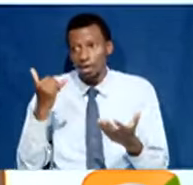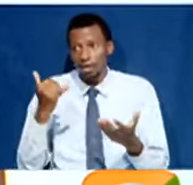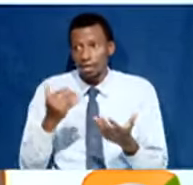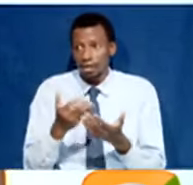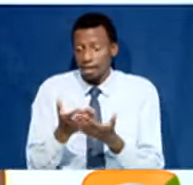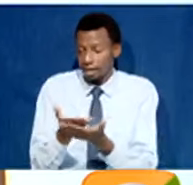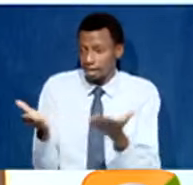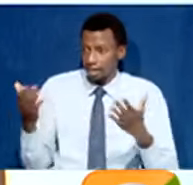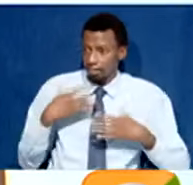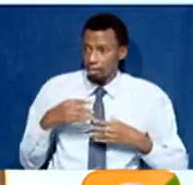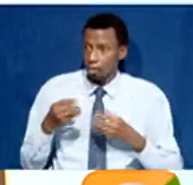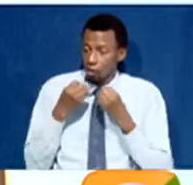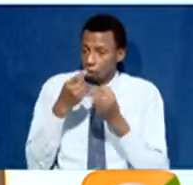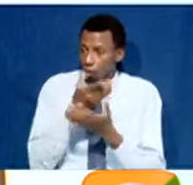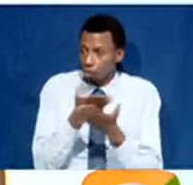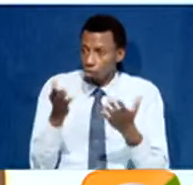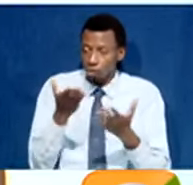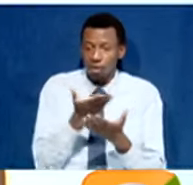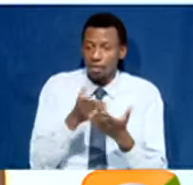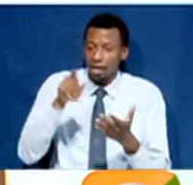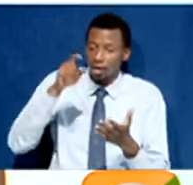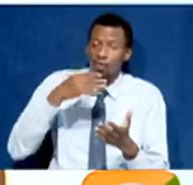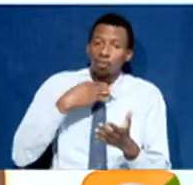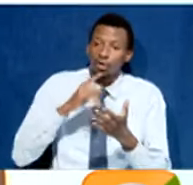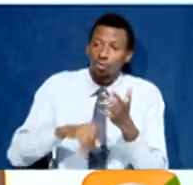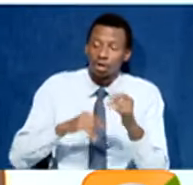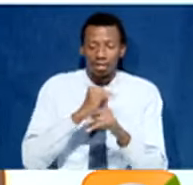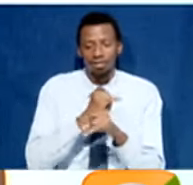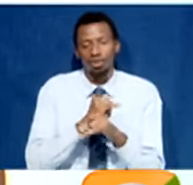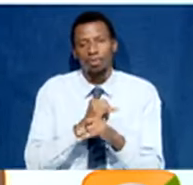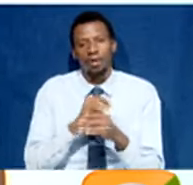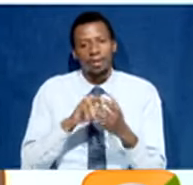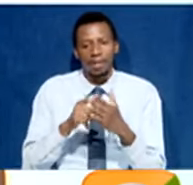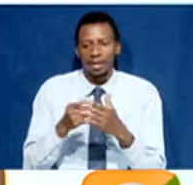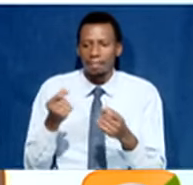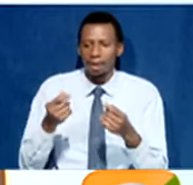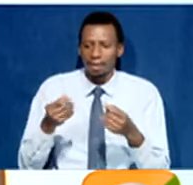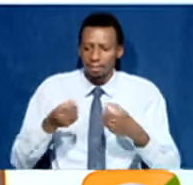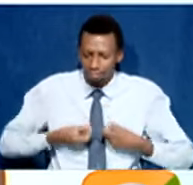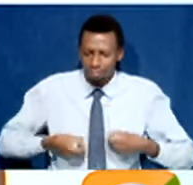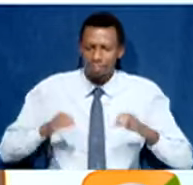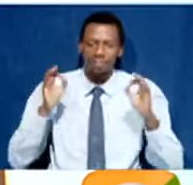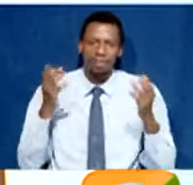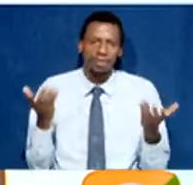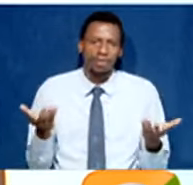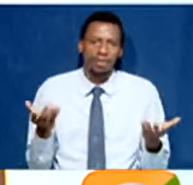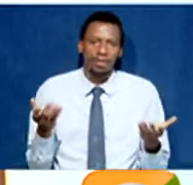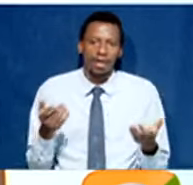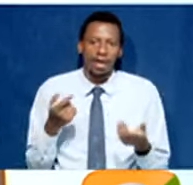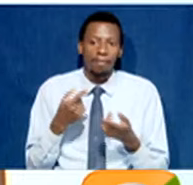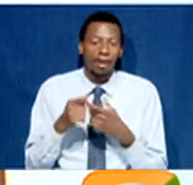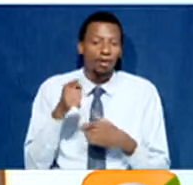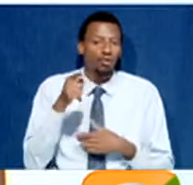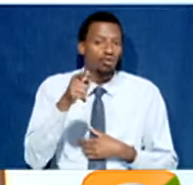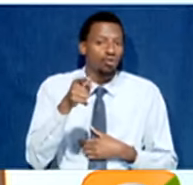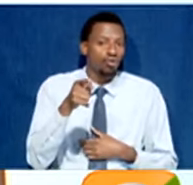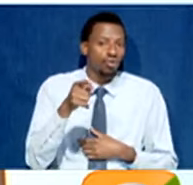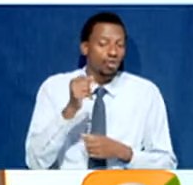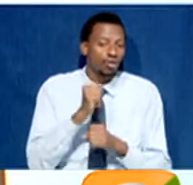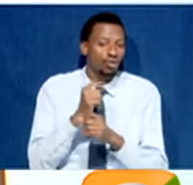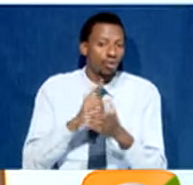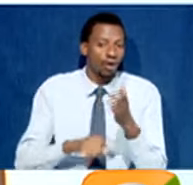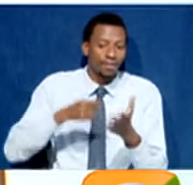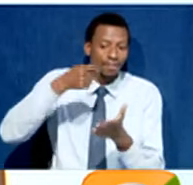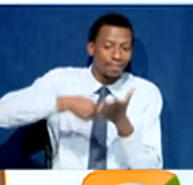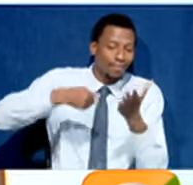you they need jobs. This means they do not have the jobs. This means they do not have money in their pockets. And in response, what you're doing is